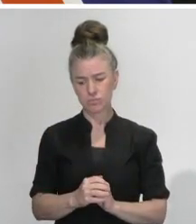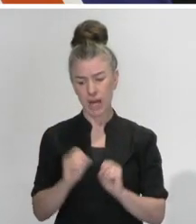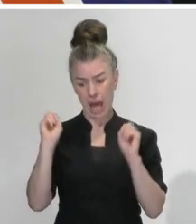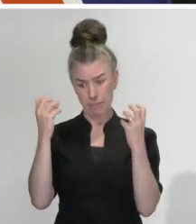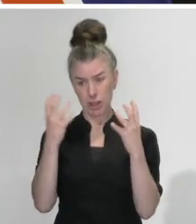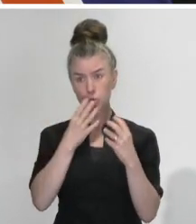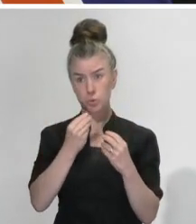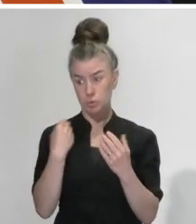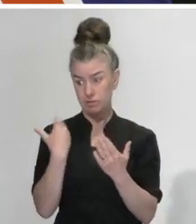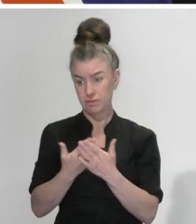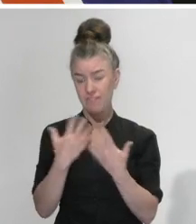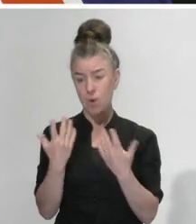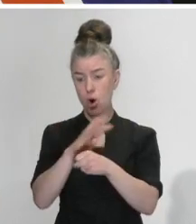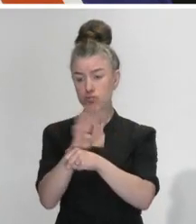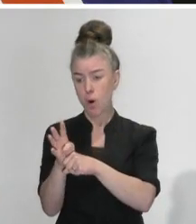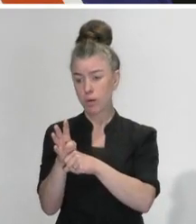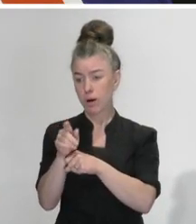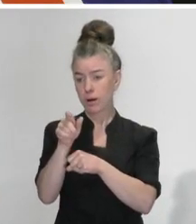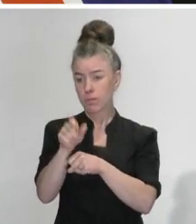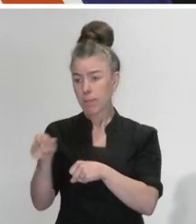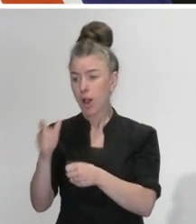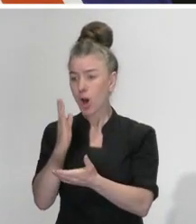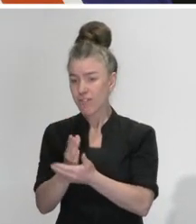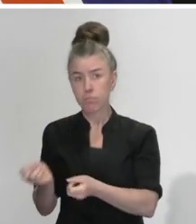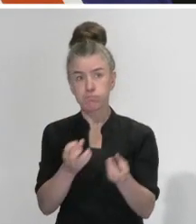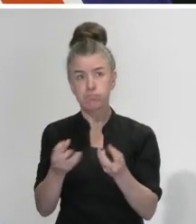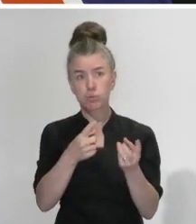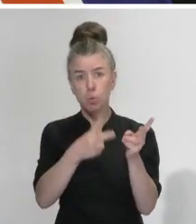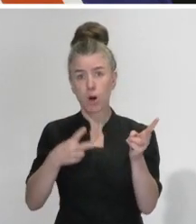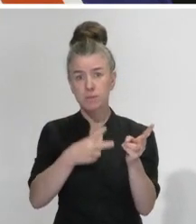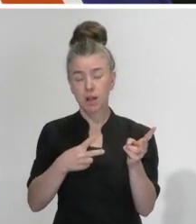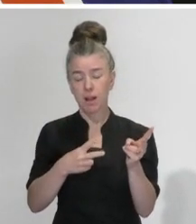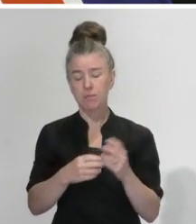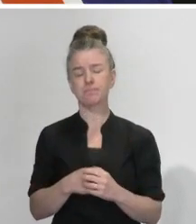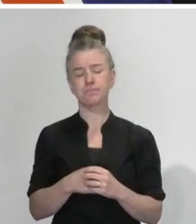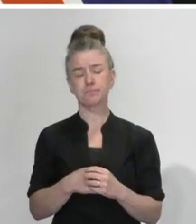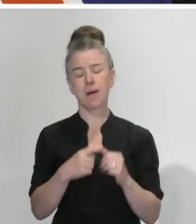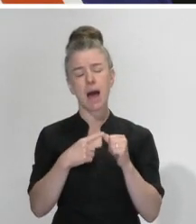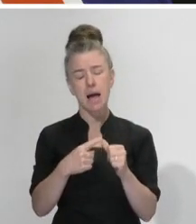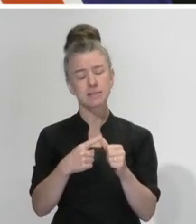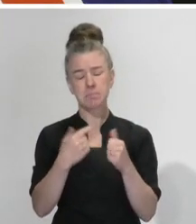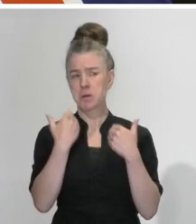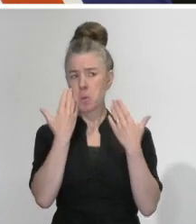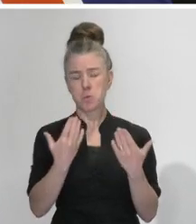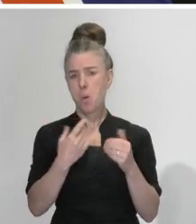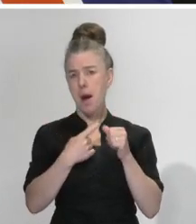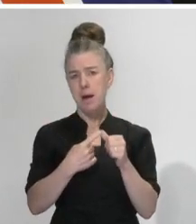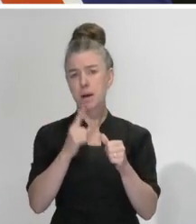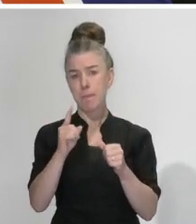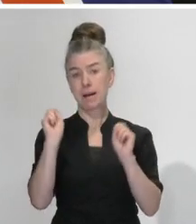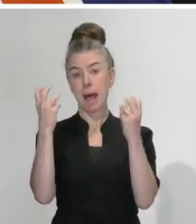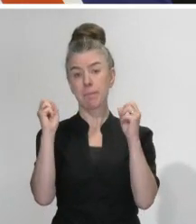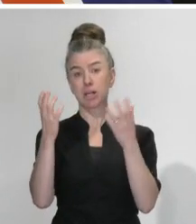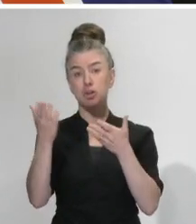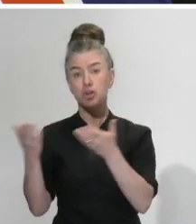know how much contact ambulance services have had with COVID cases? I don't know, but I do know that our ambulance services have got access